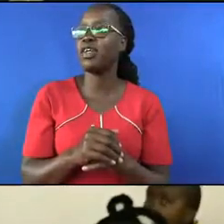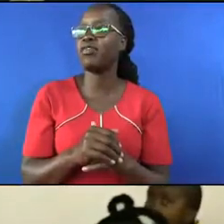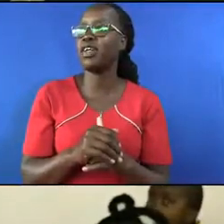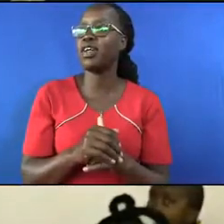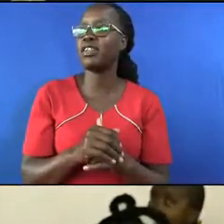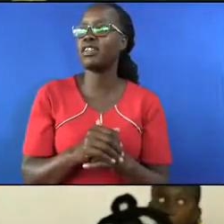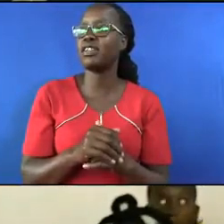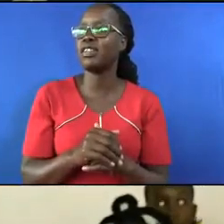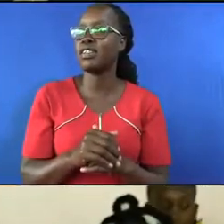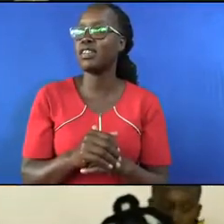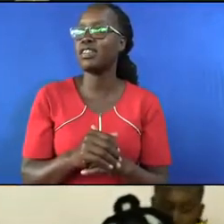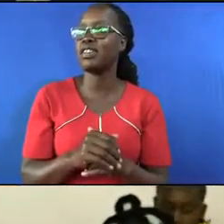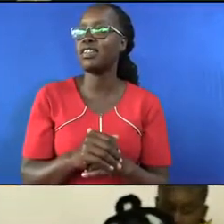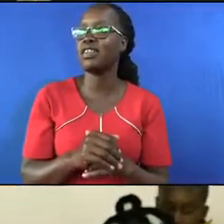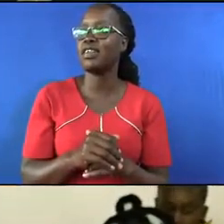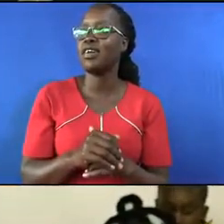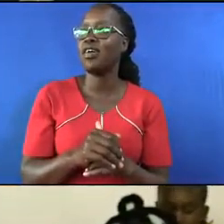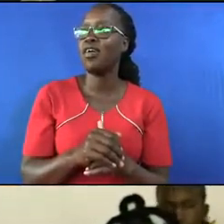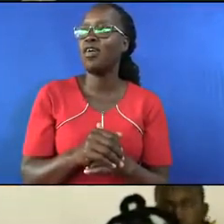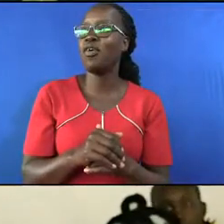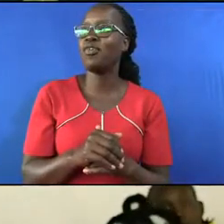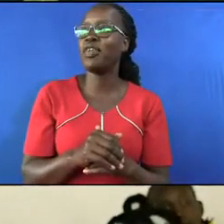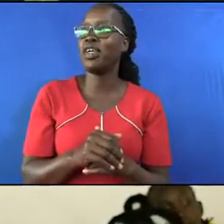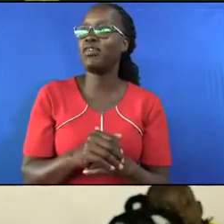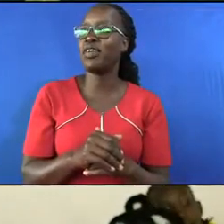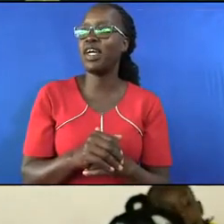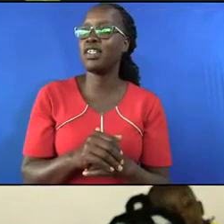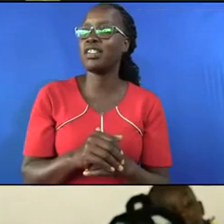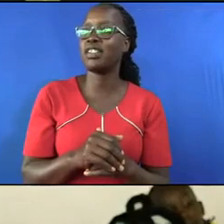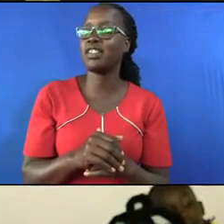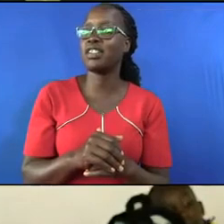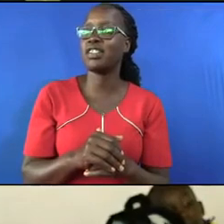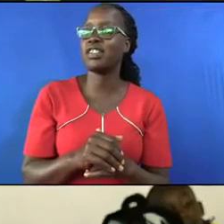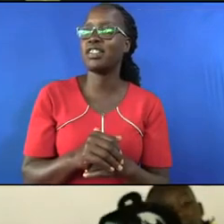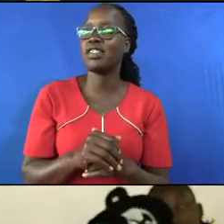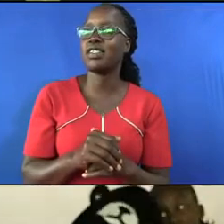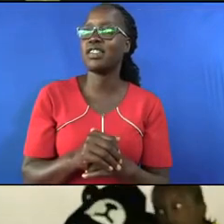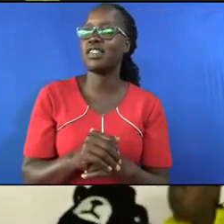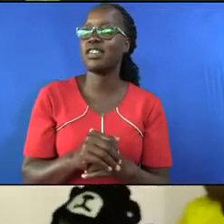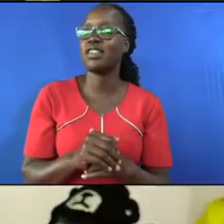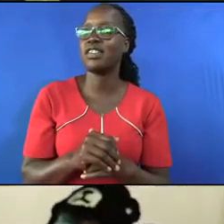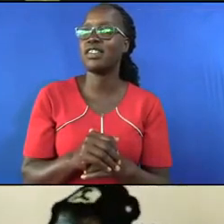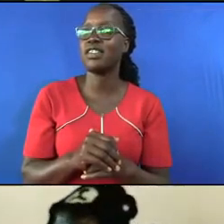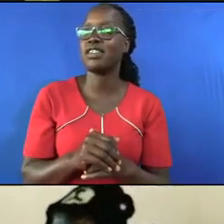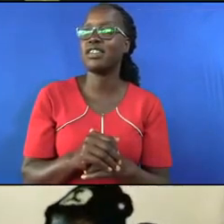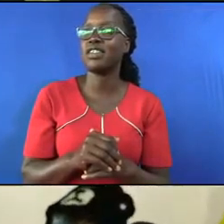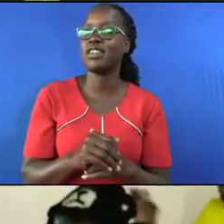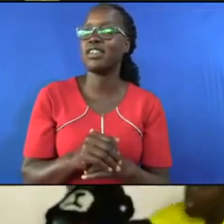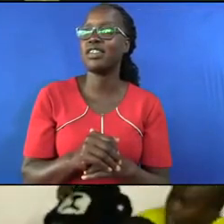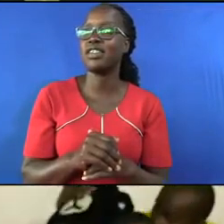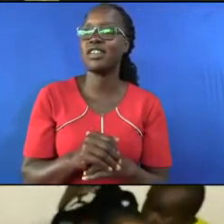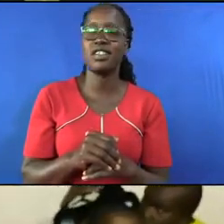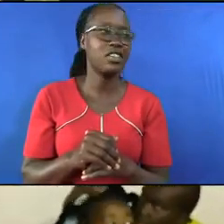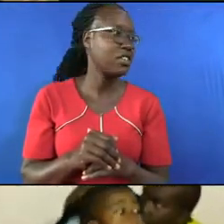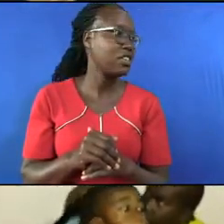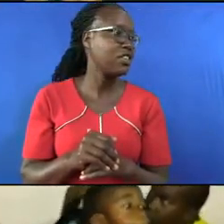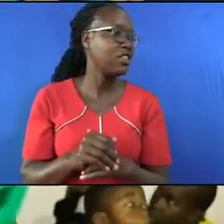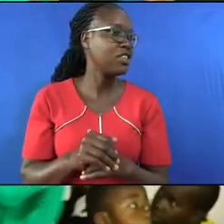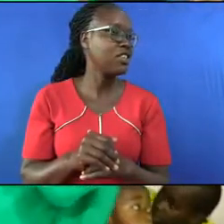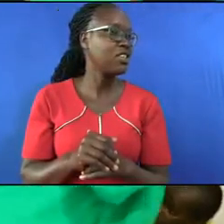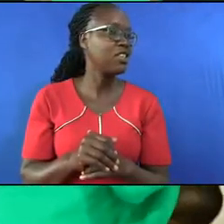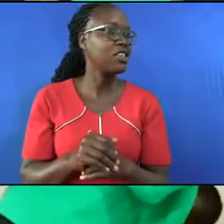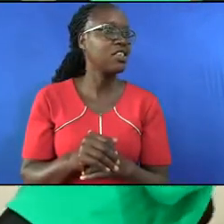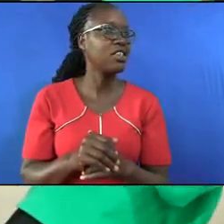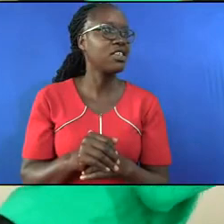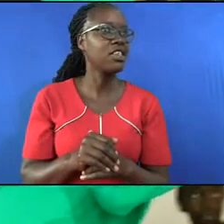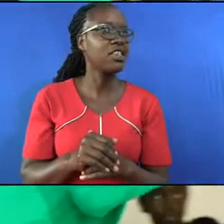Who are the Bible students? Any child from the congregation? I'm neglecting the children in the congregation. Yes, yes, Mitch.